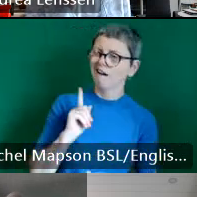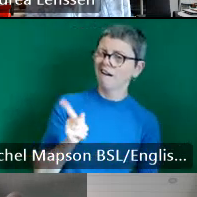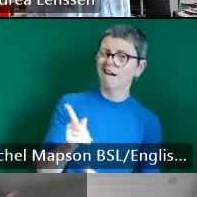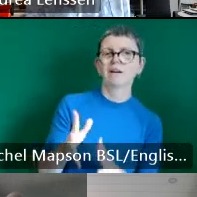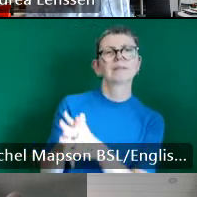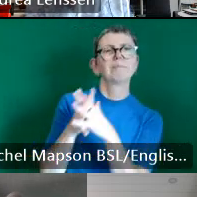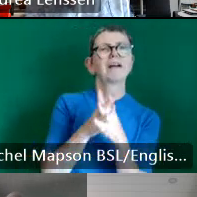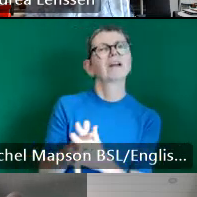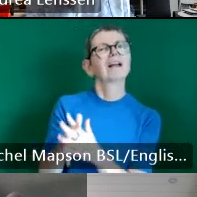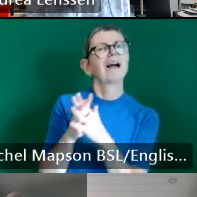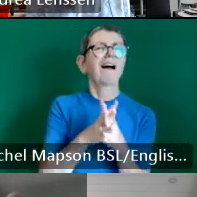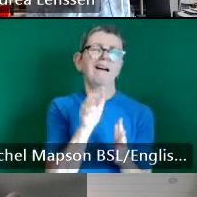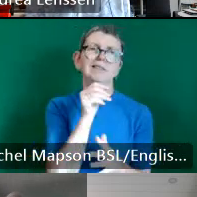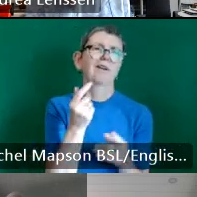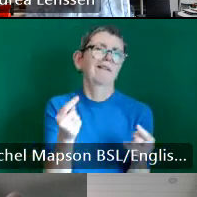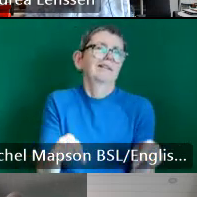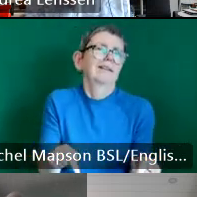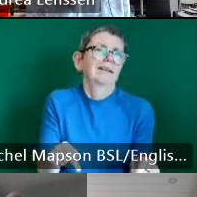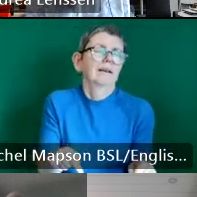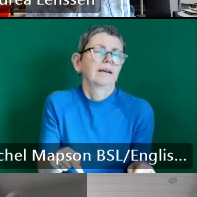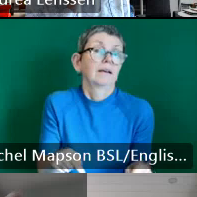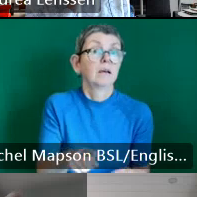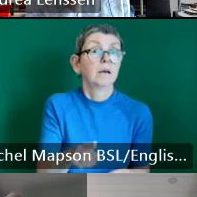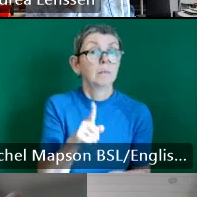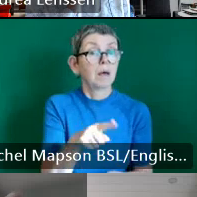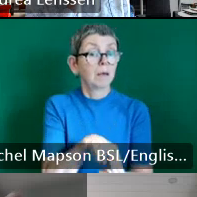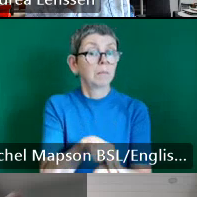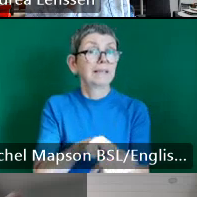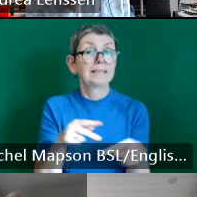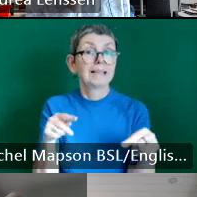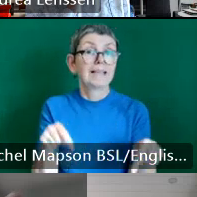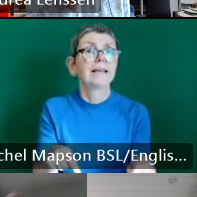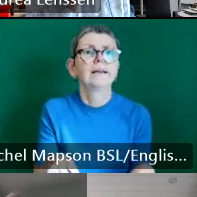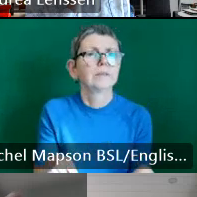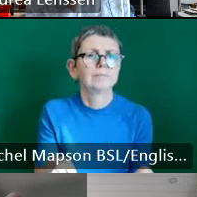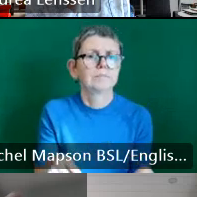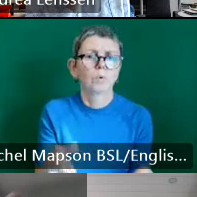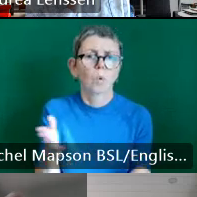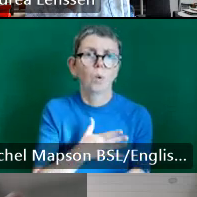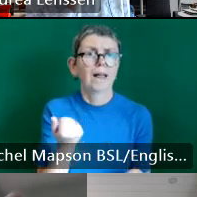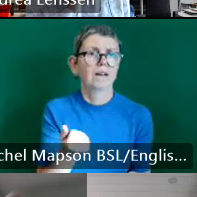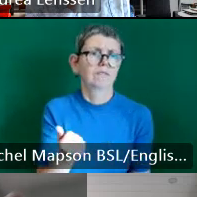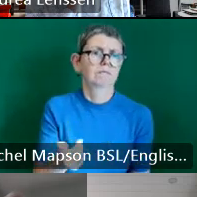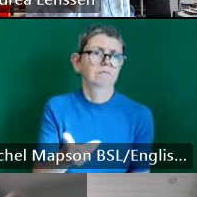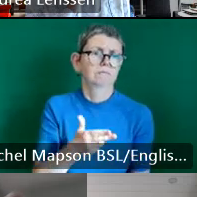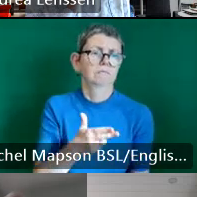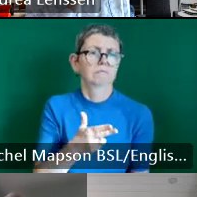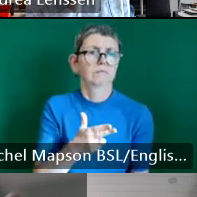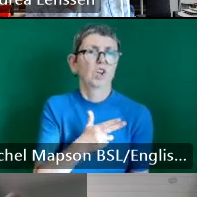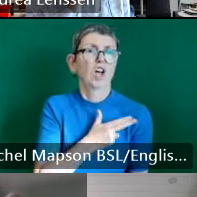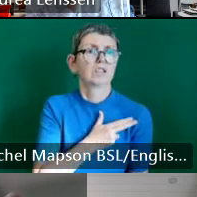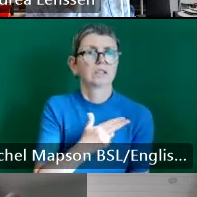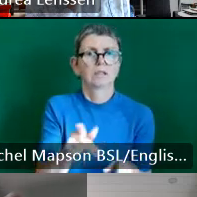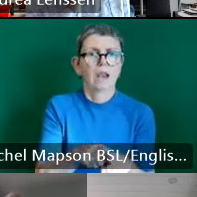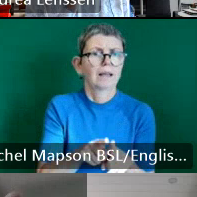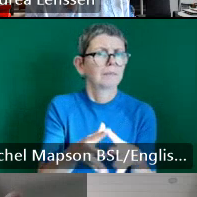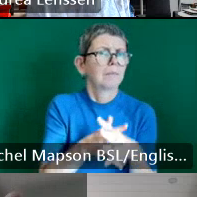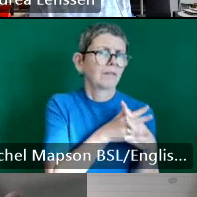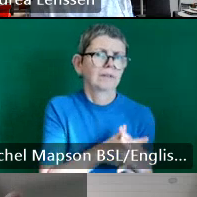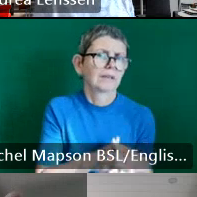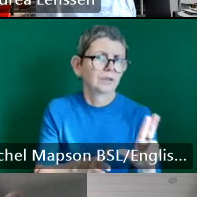necessarily an issue we have here. While police here don't carry, they all don't carry guns like in the US. US, kind of love our guns.